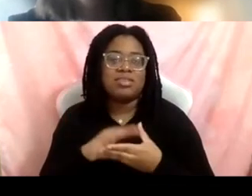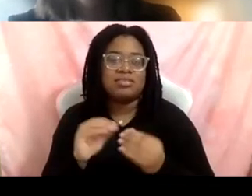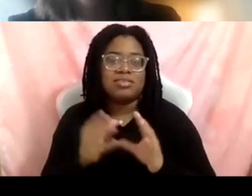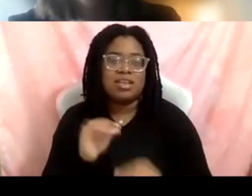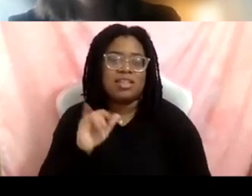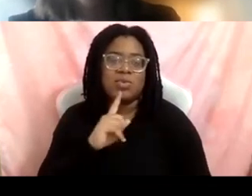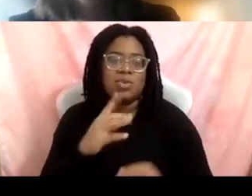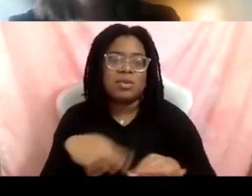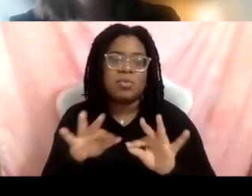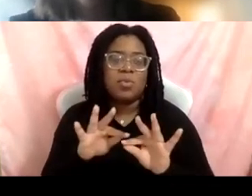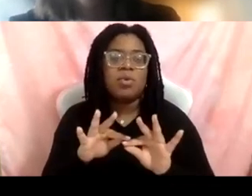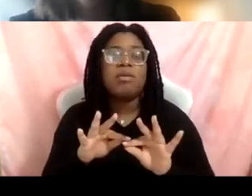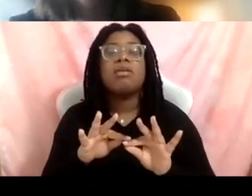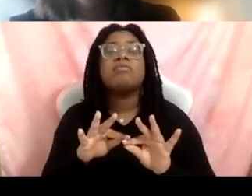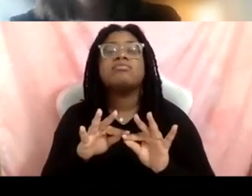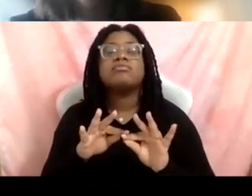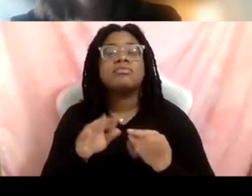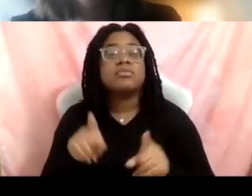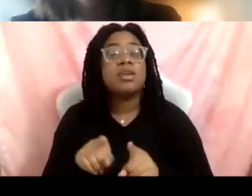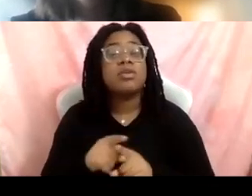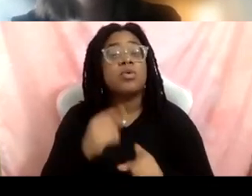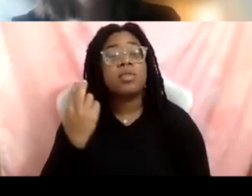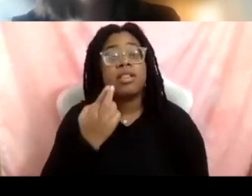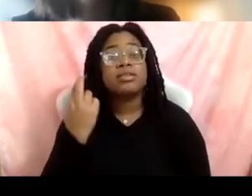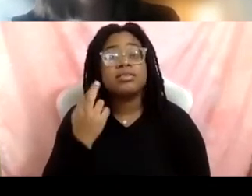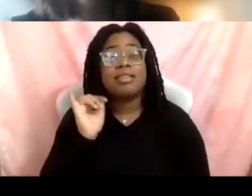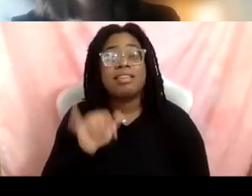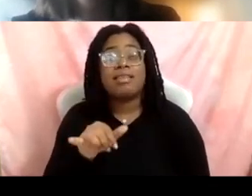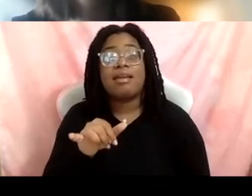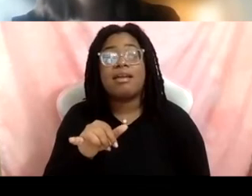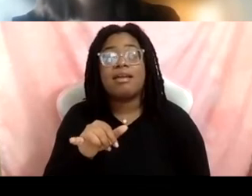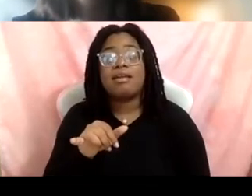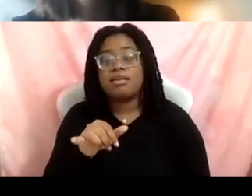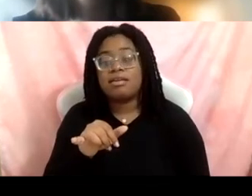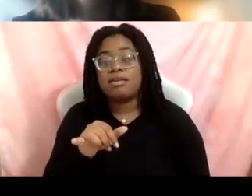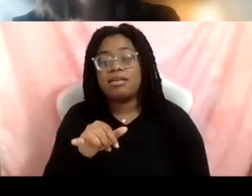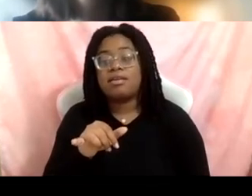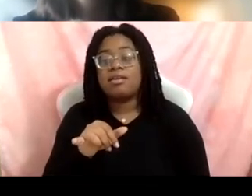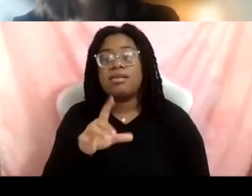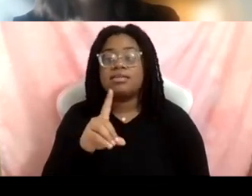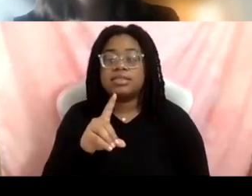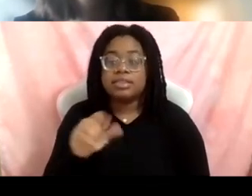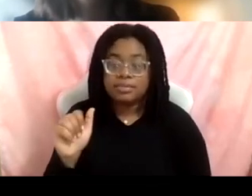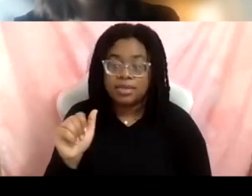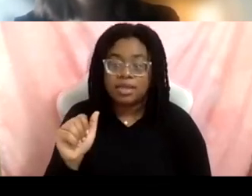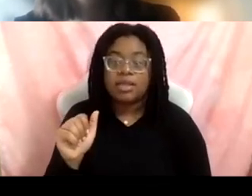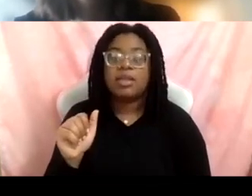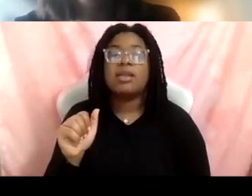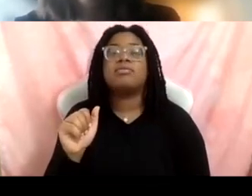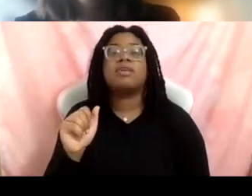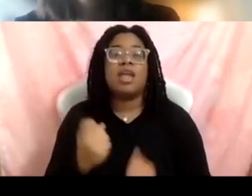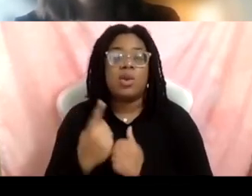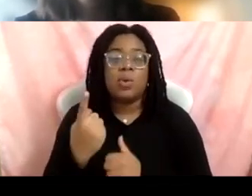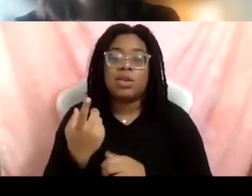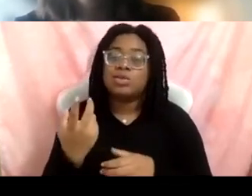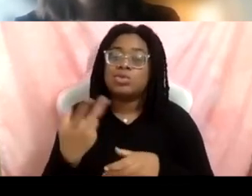so important. And also just like realizing that disability is a community that, you know, anyone can join at any time. And it's also